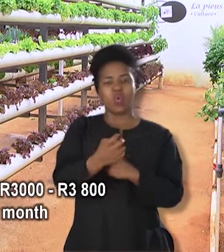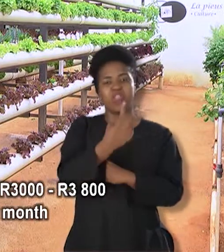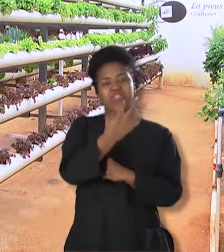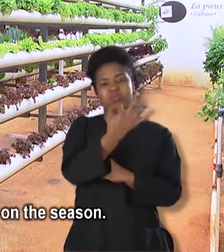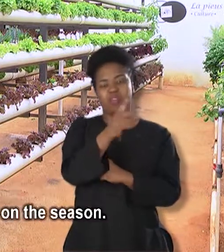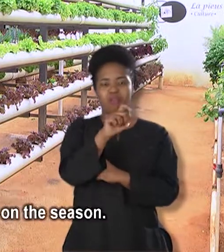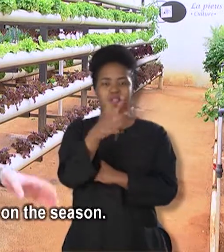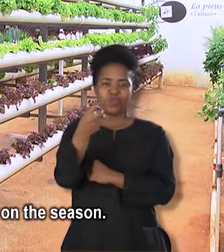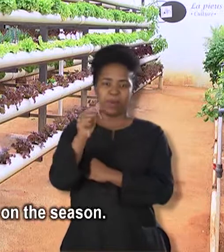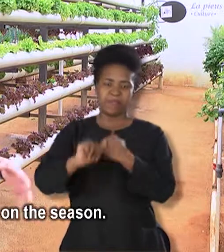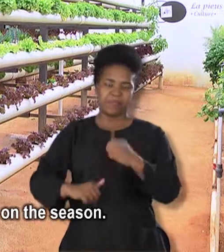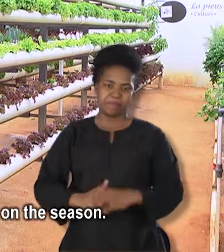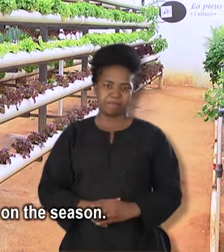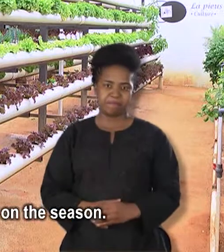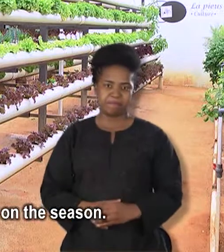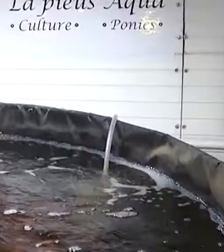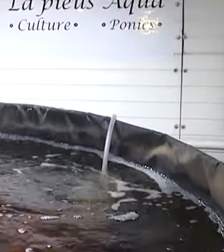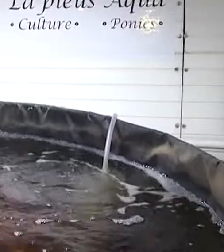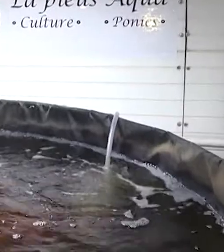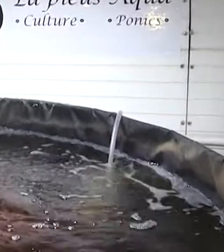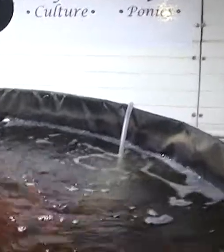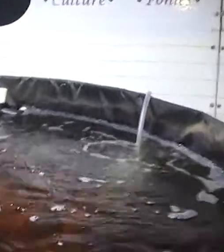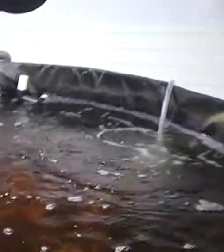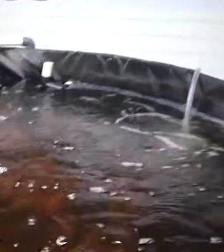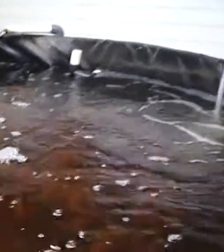per month and depends on the season and so.